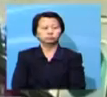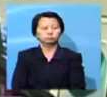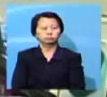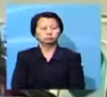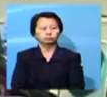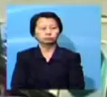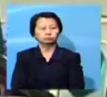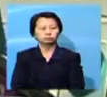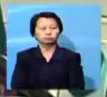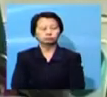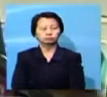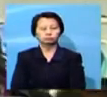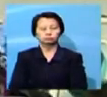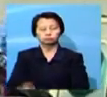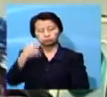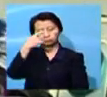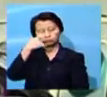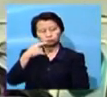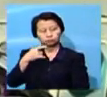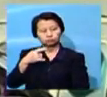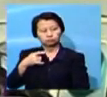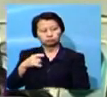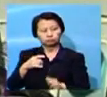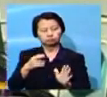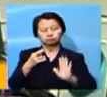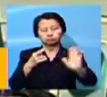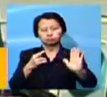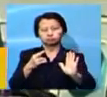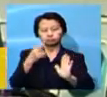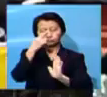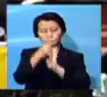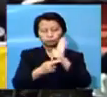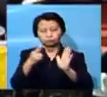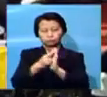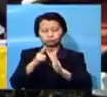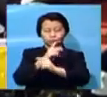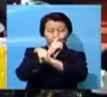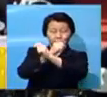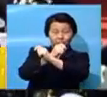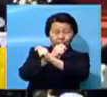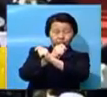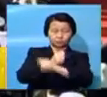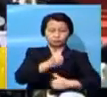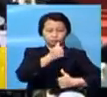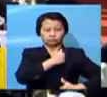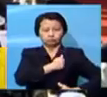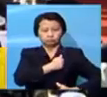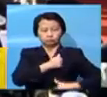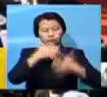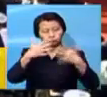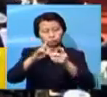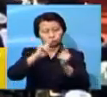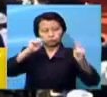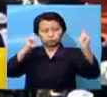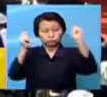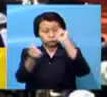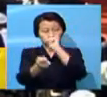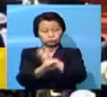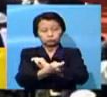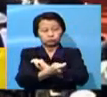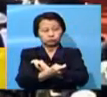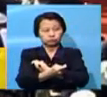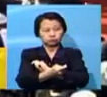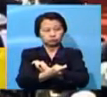masing-masing fther The Role of the defense industry is also Changing dramatically